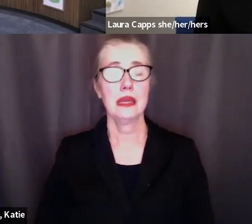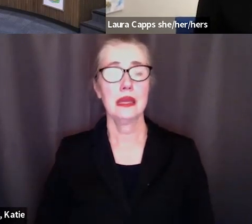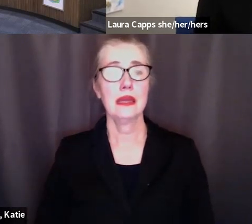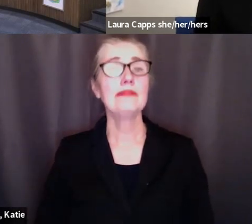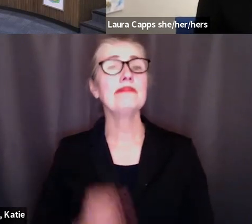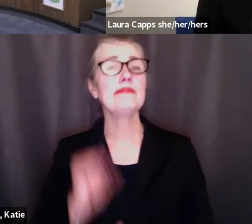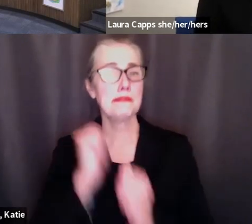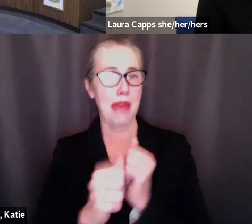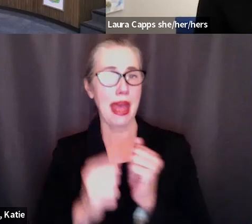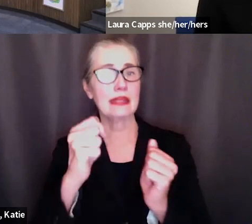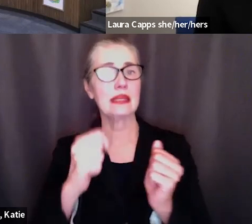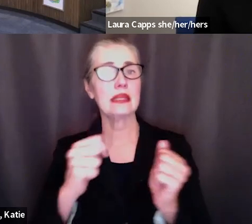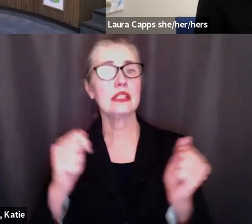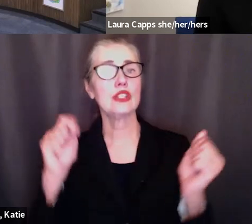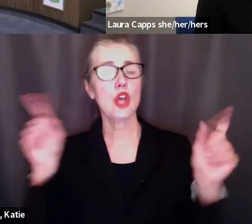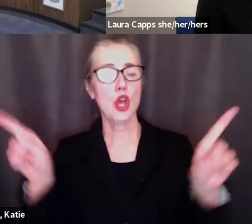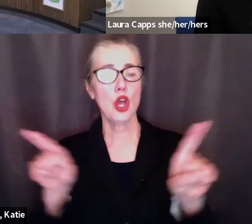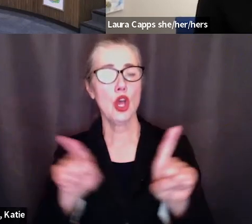passes unanimously